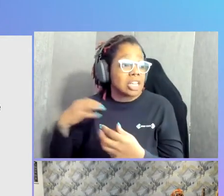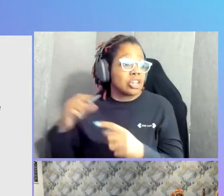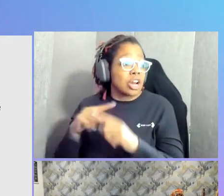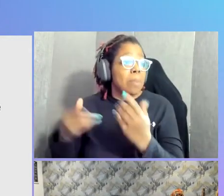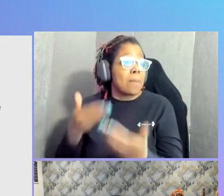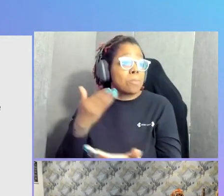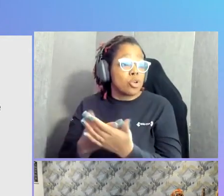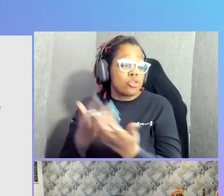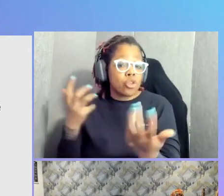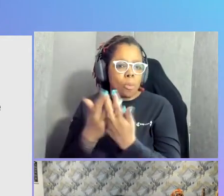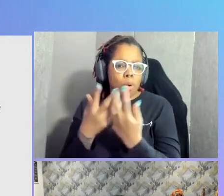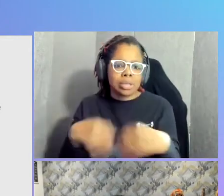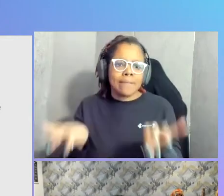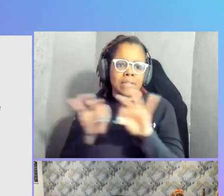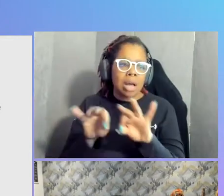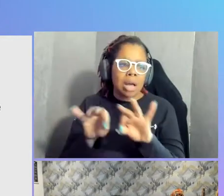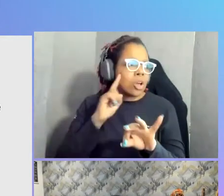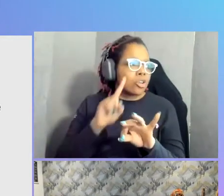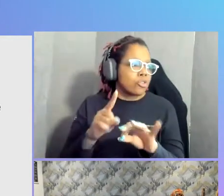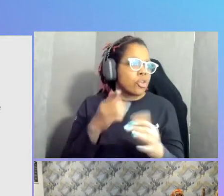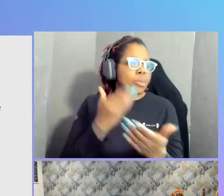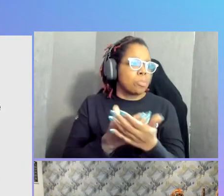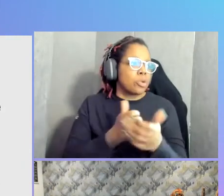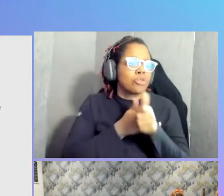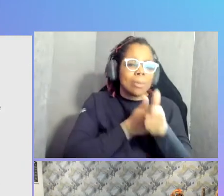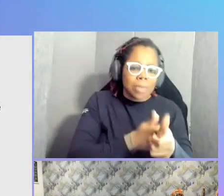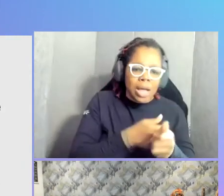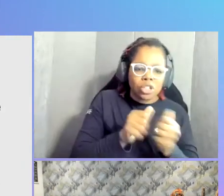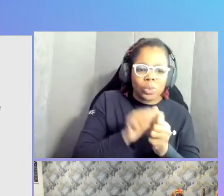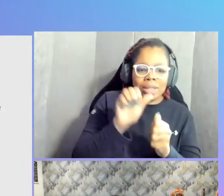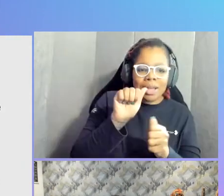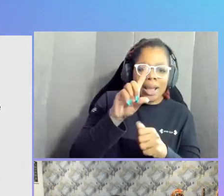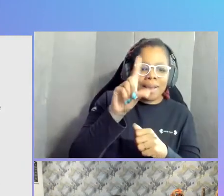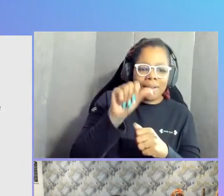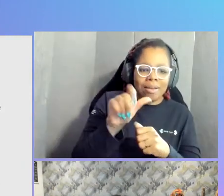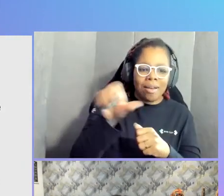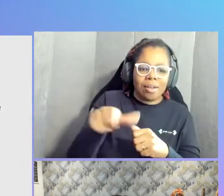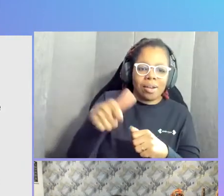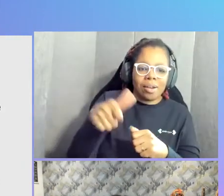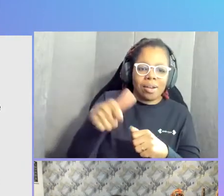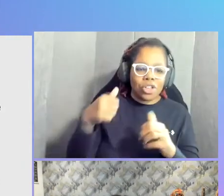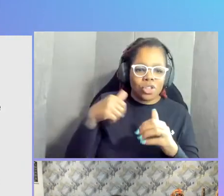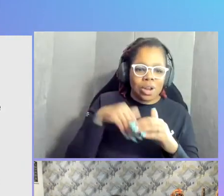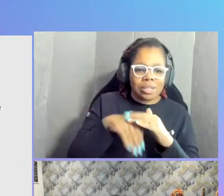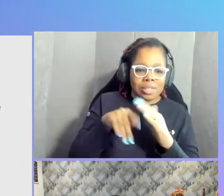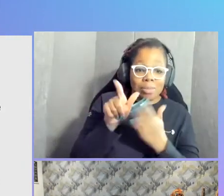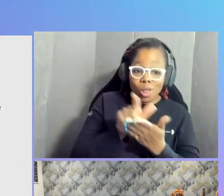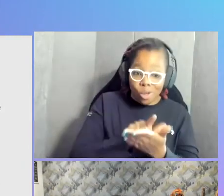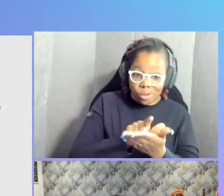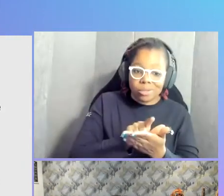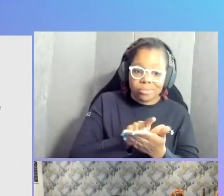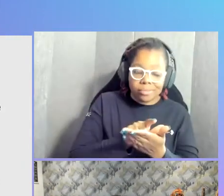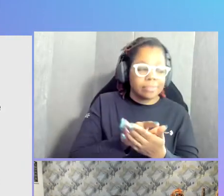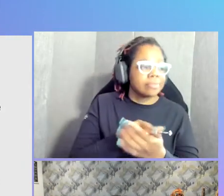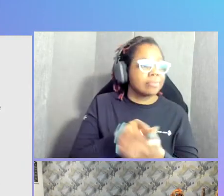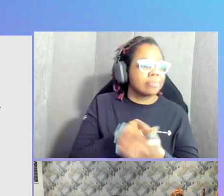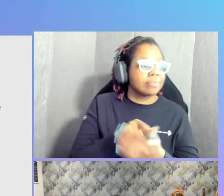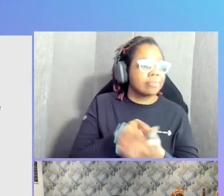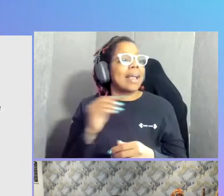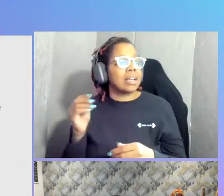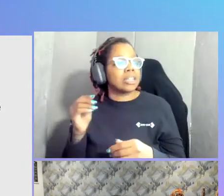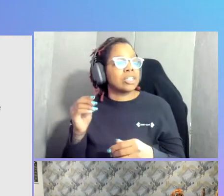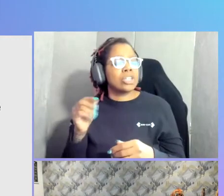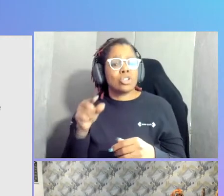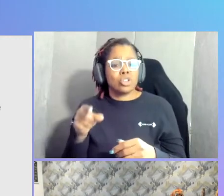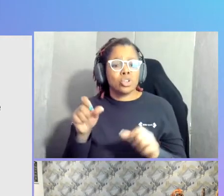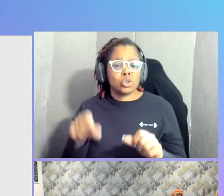conformance is valuable to prove compliance with the ADA and other accessibility laws. And you